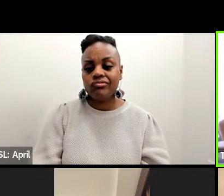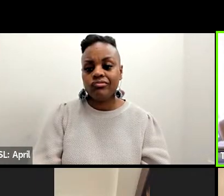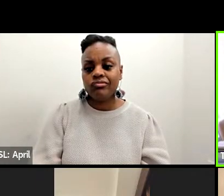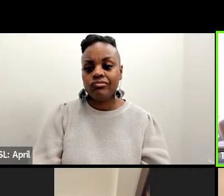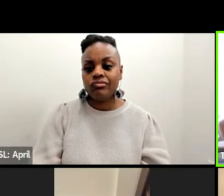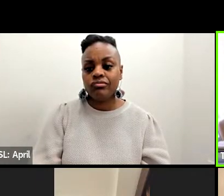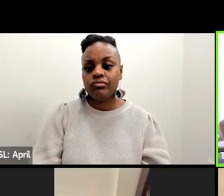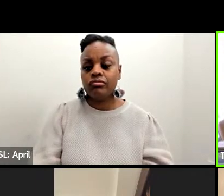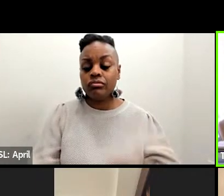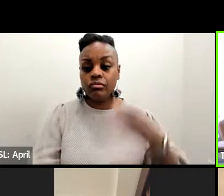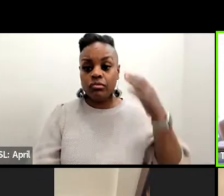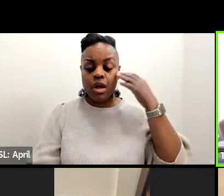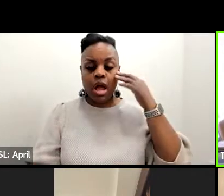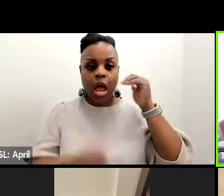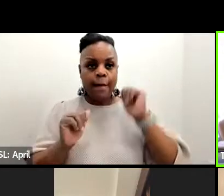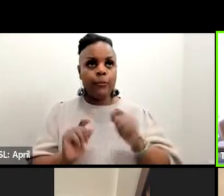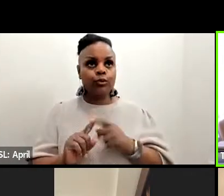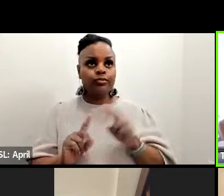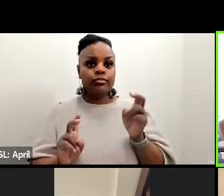to matter?